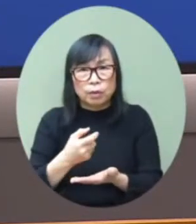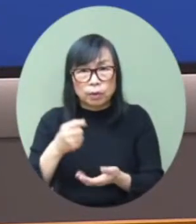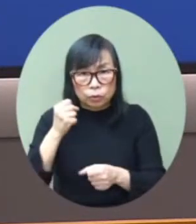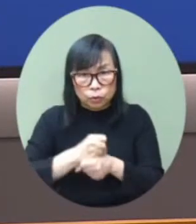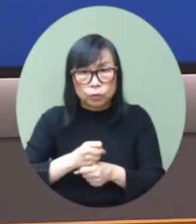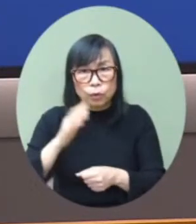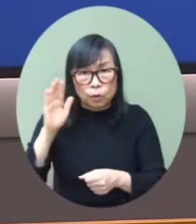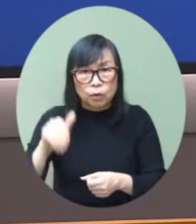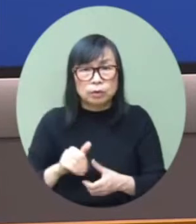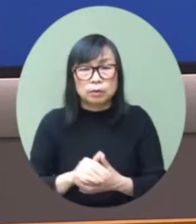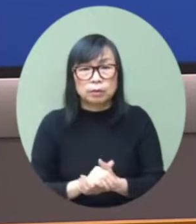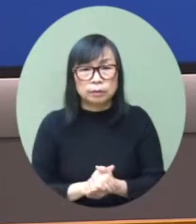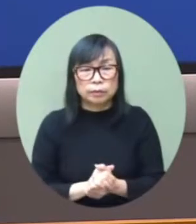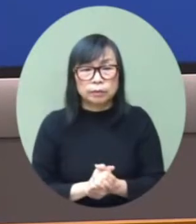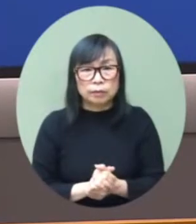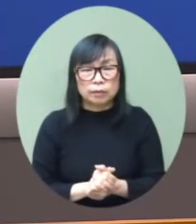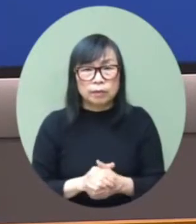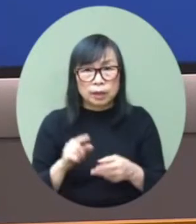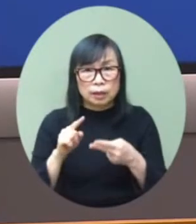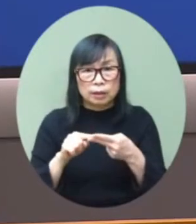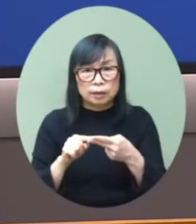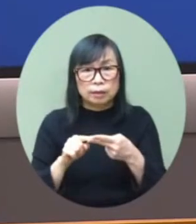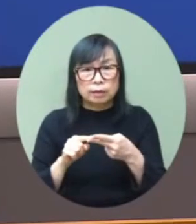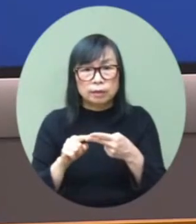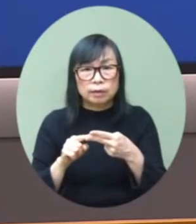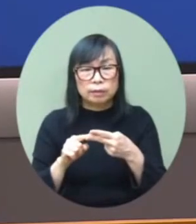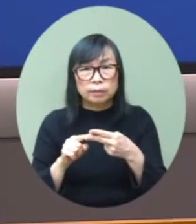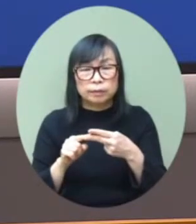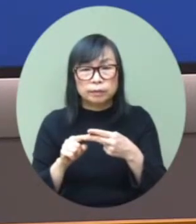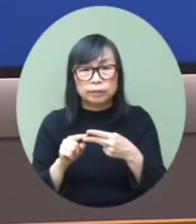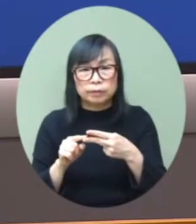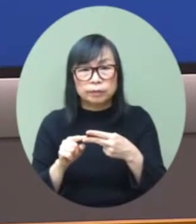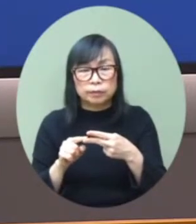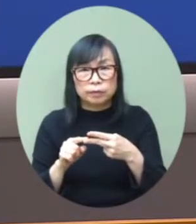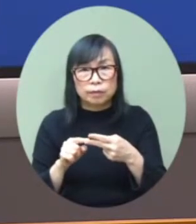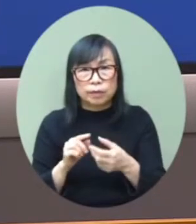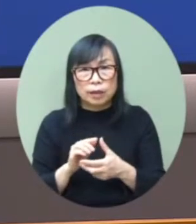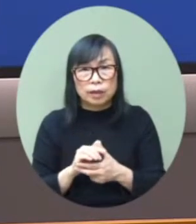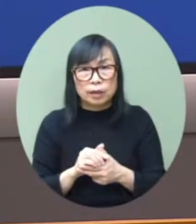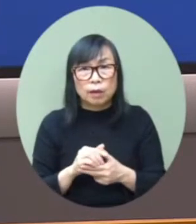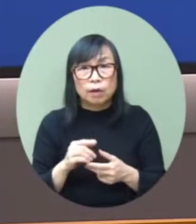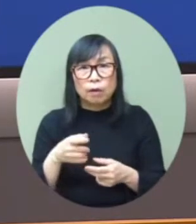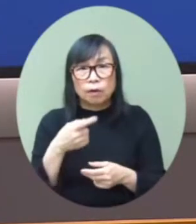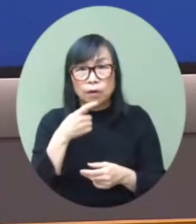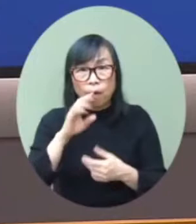strive for this result.